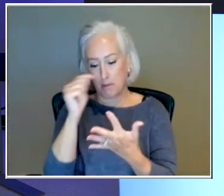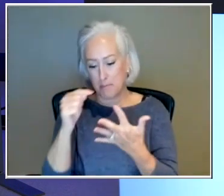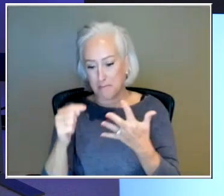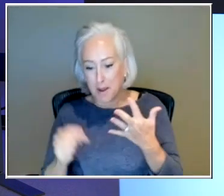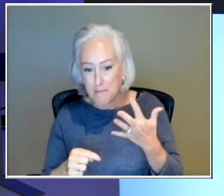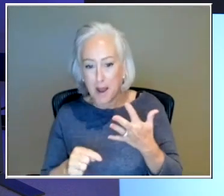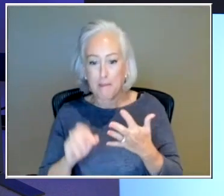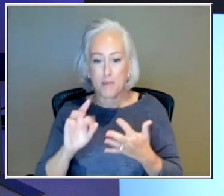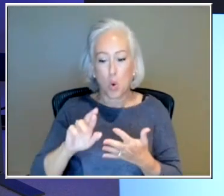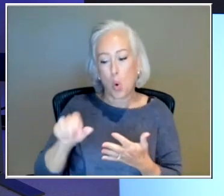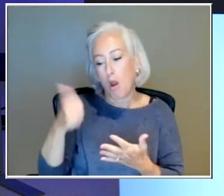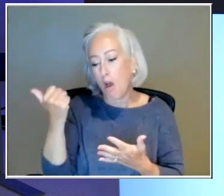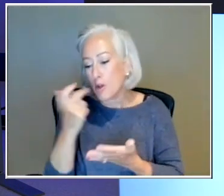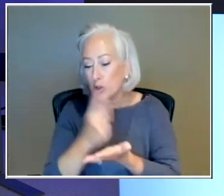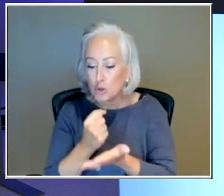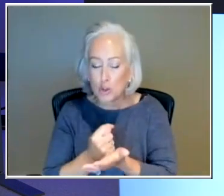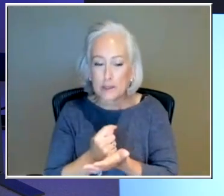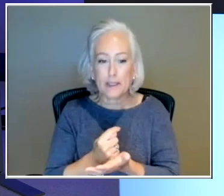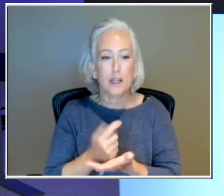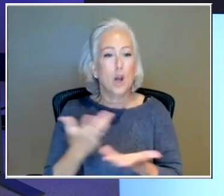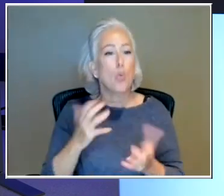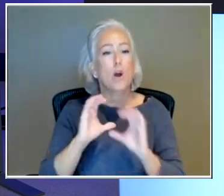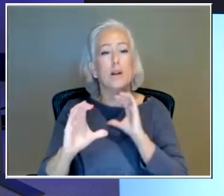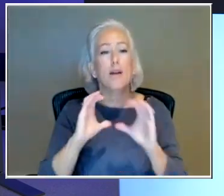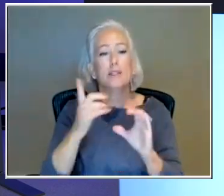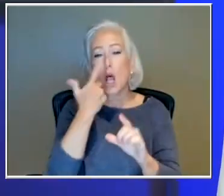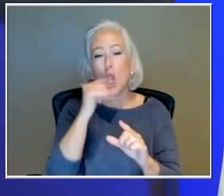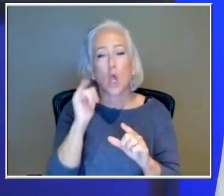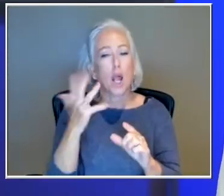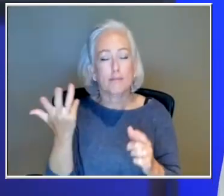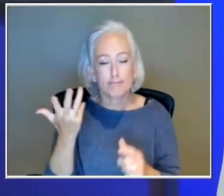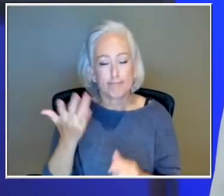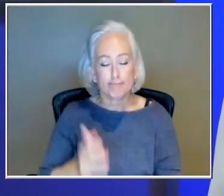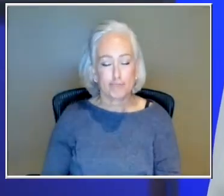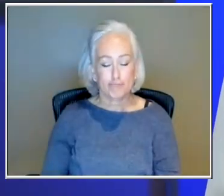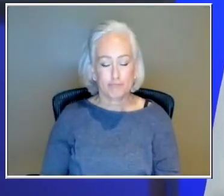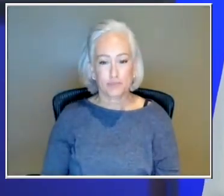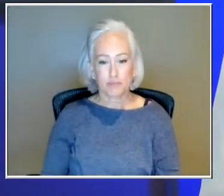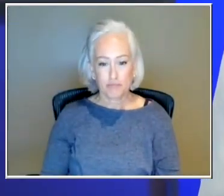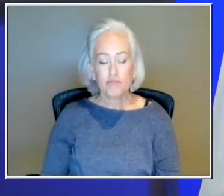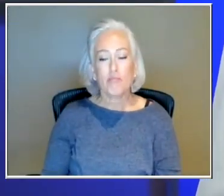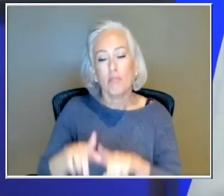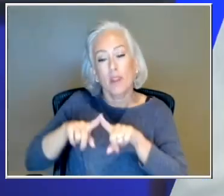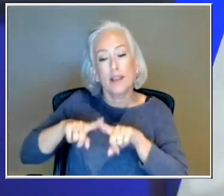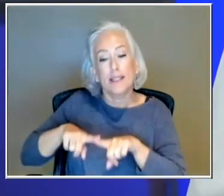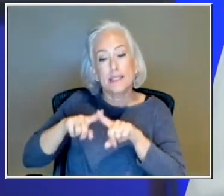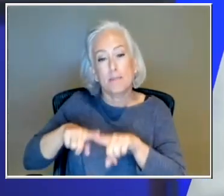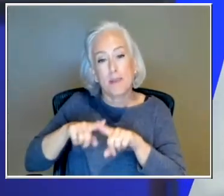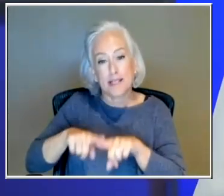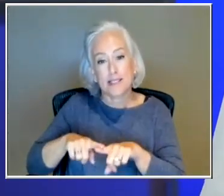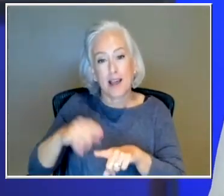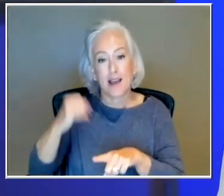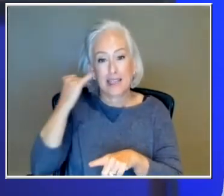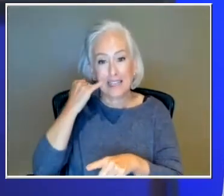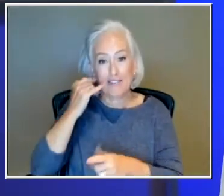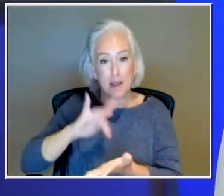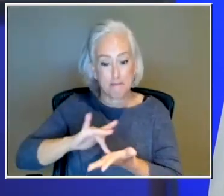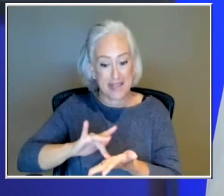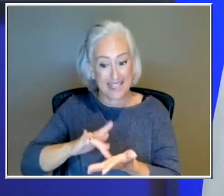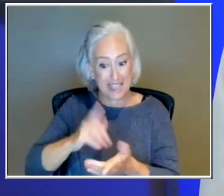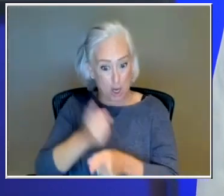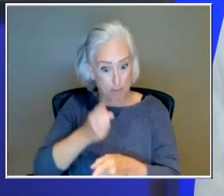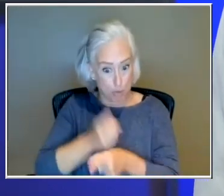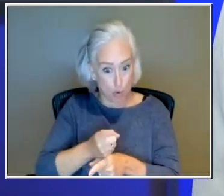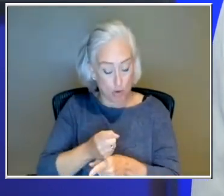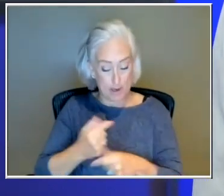treatment? What are the conversations then? Well, I think it depends a little bit on, is it something that is medically appropriate? Do I agree with it? Do I think that that's something that